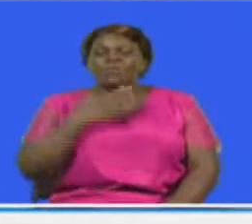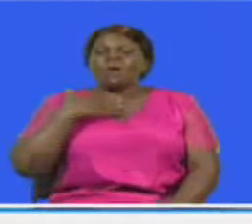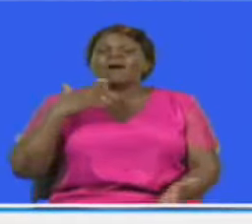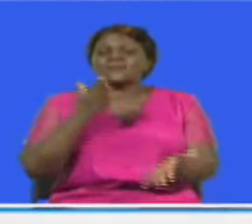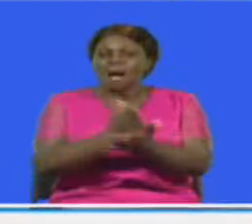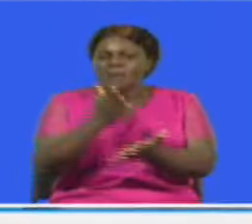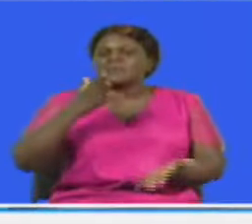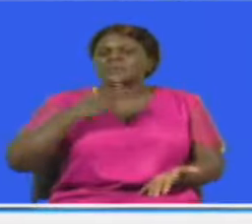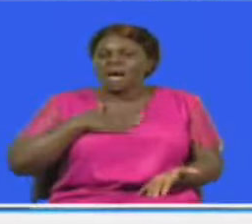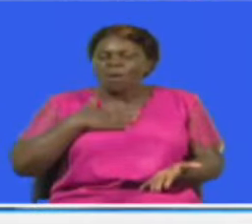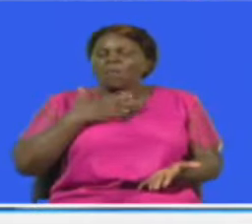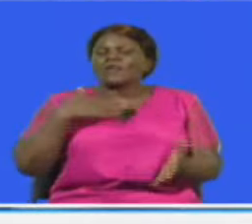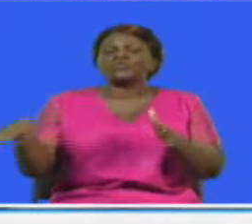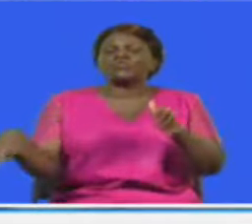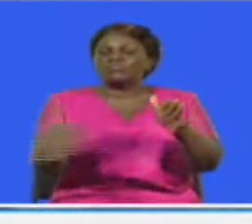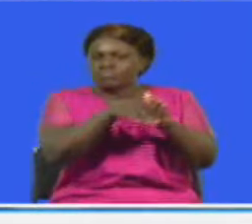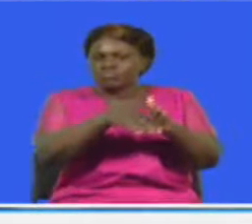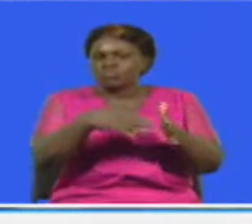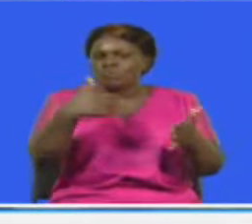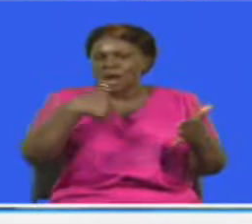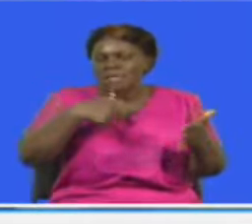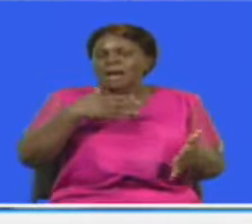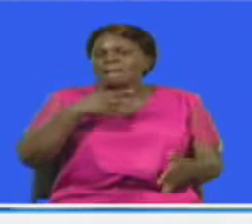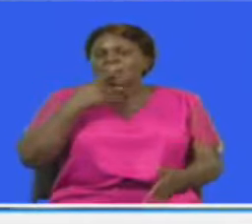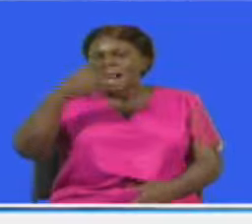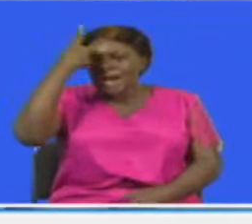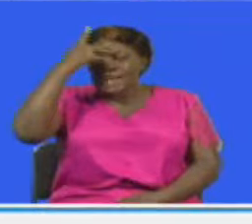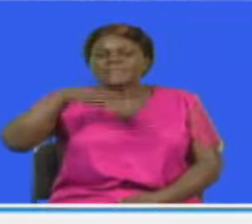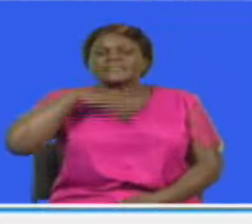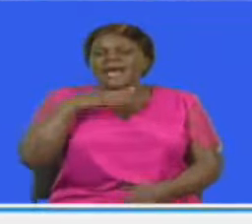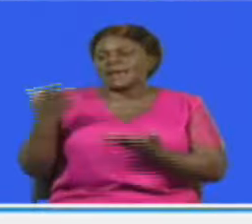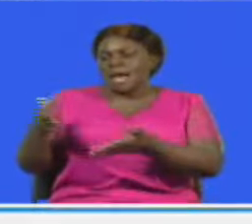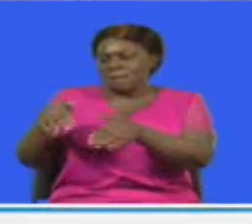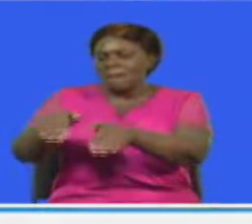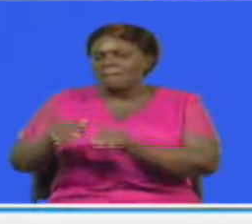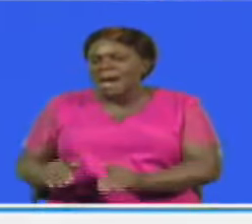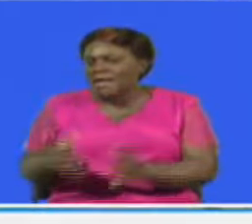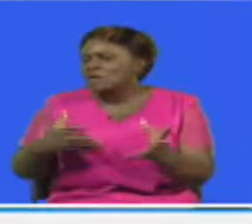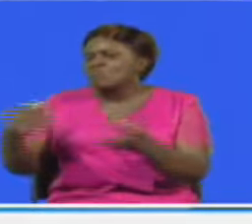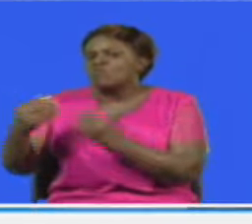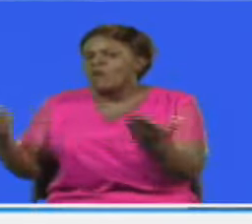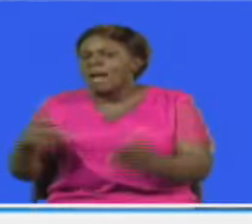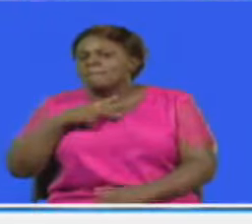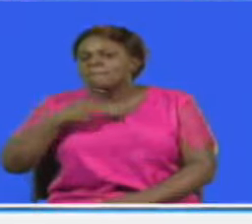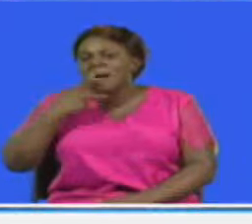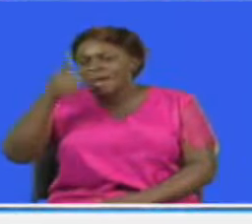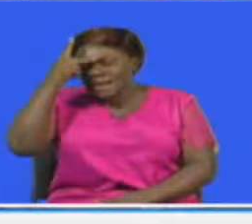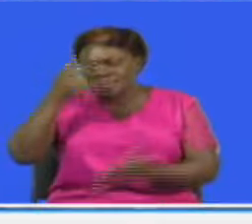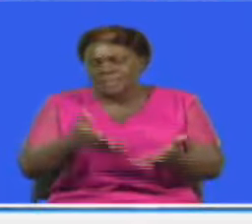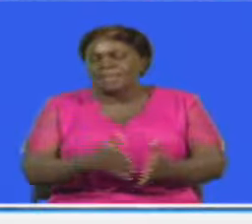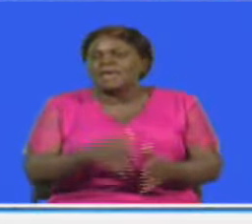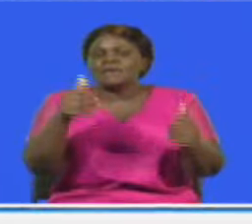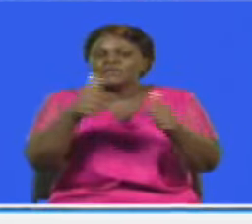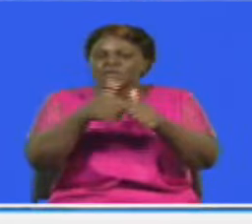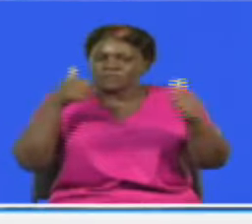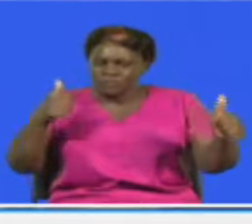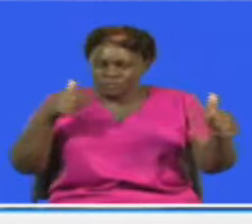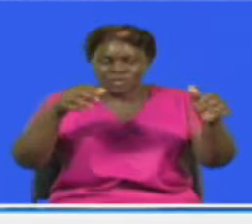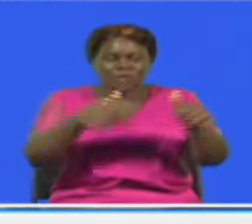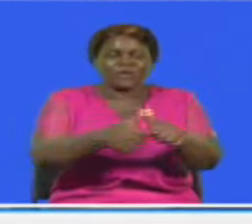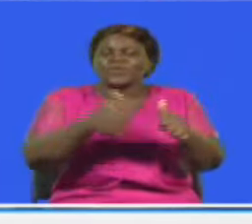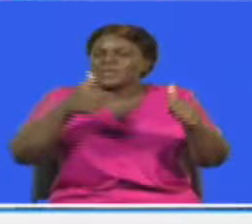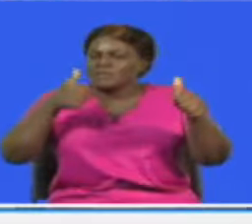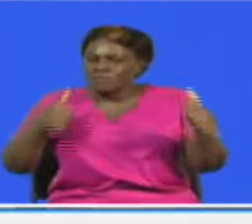this ancestral land. Wazazi wetu wamekufa huko hapa chini. Mnataka tuende wapi na wazazi wetu wenye wamekufa? We